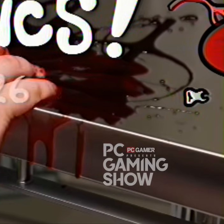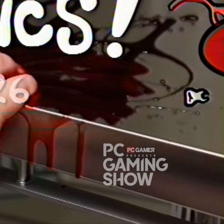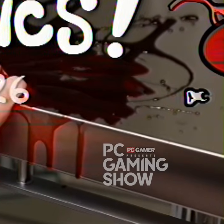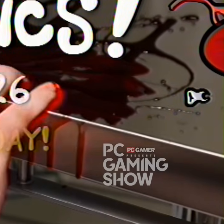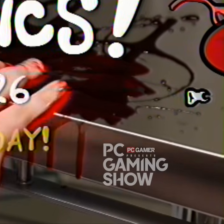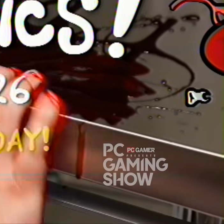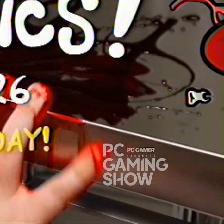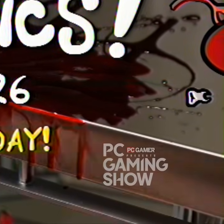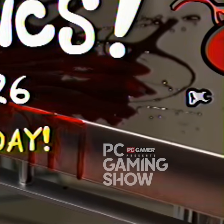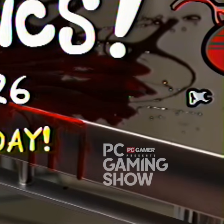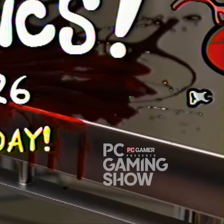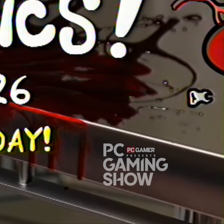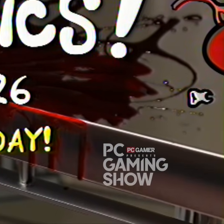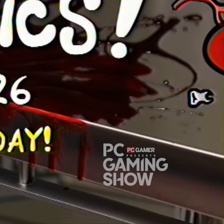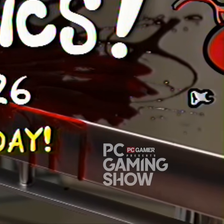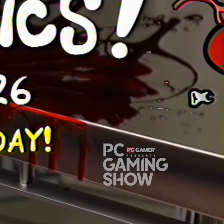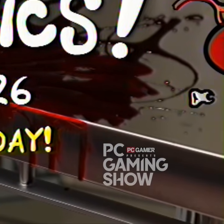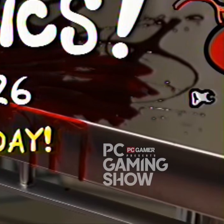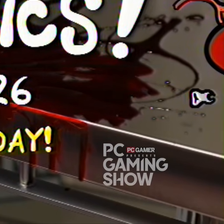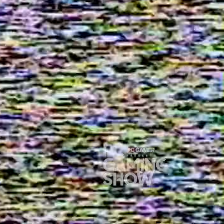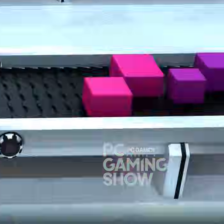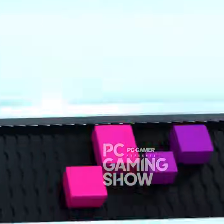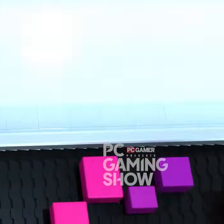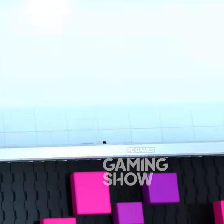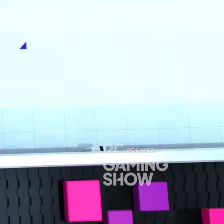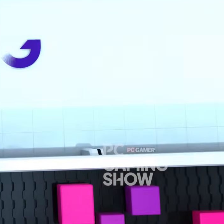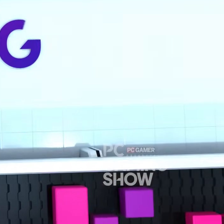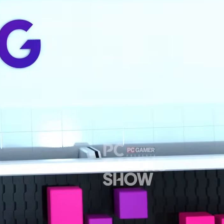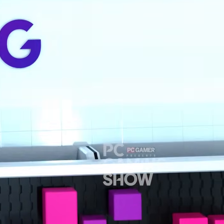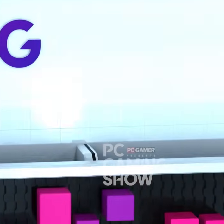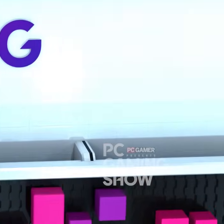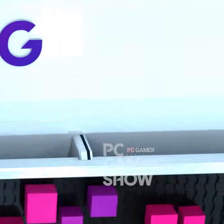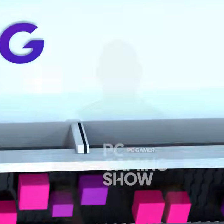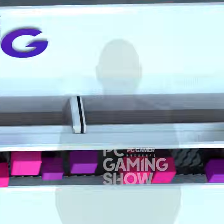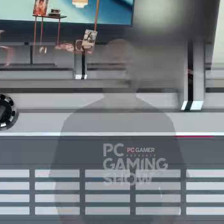Eugenics, coming to Steam February 10th, 2026.